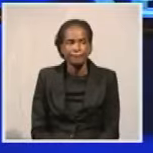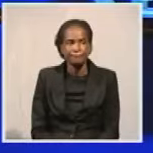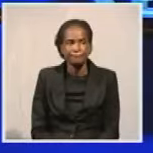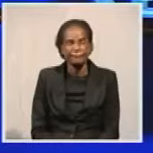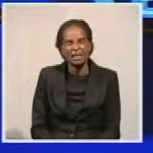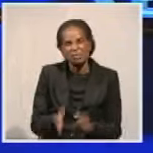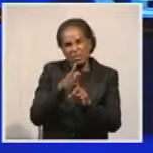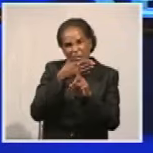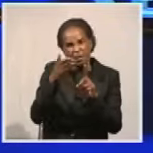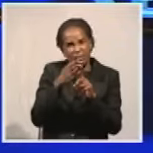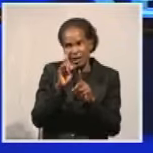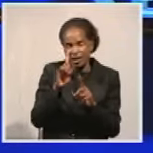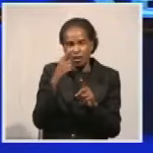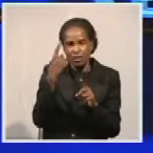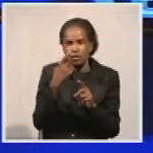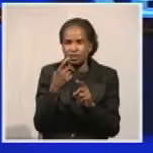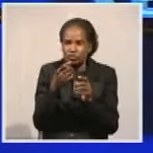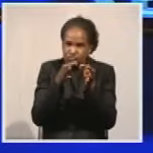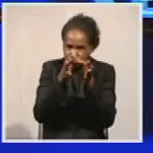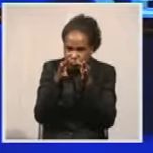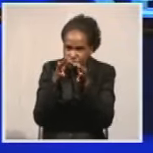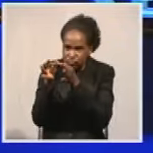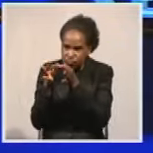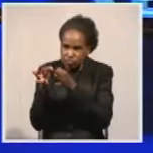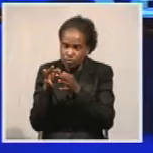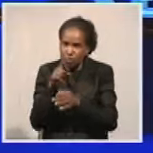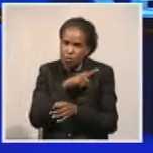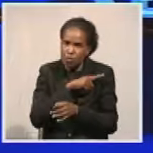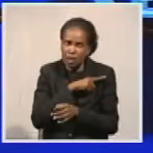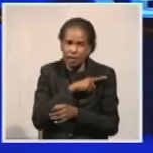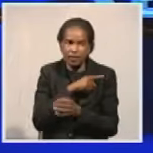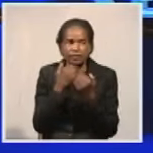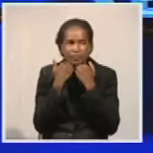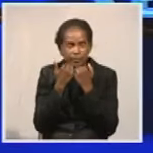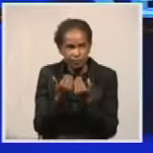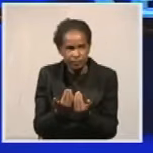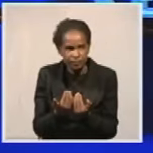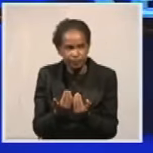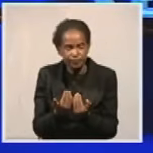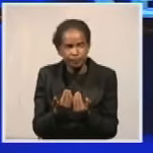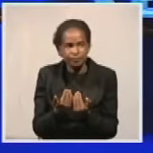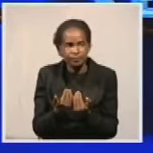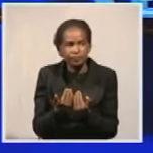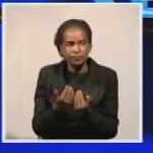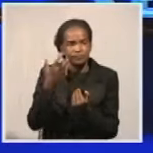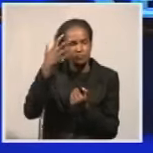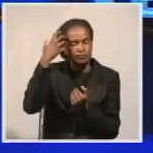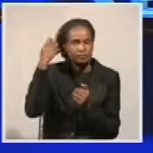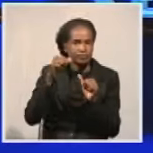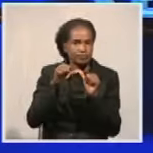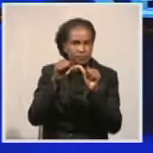not lobby as such, just to explain why it was important that Nujoma must